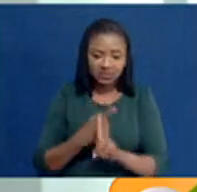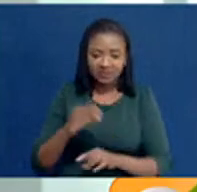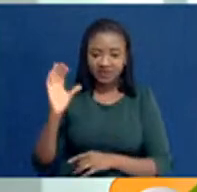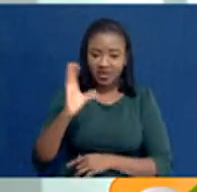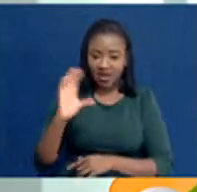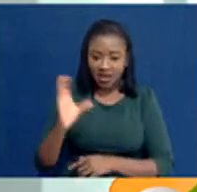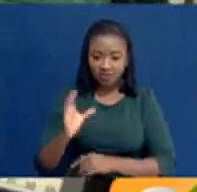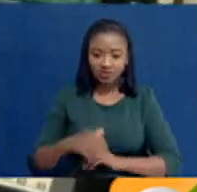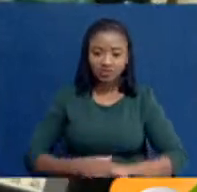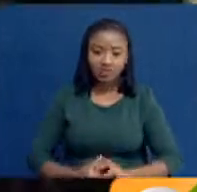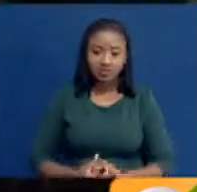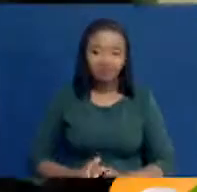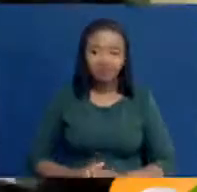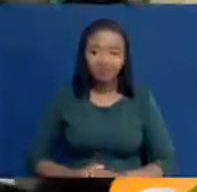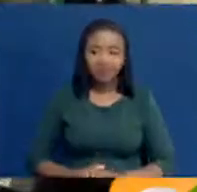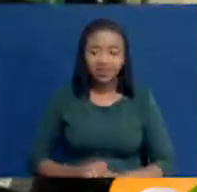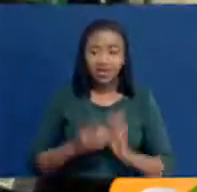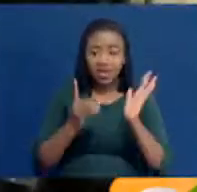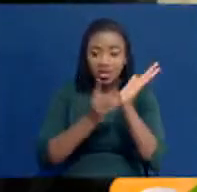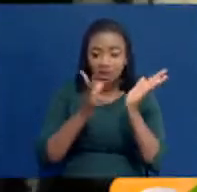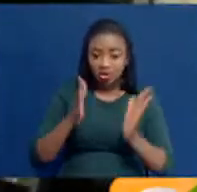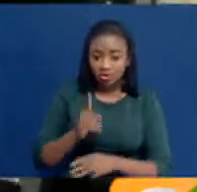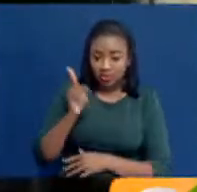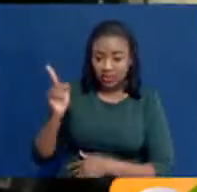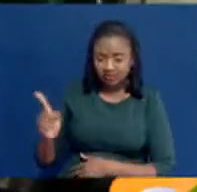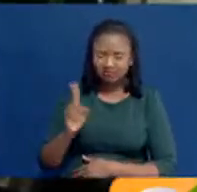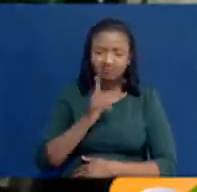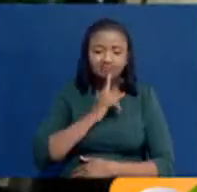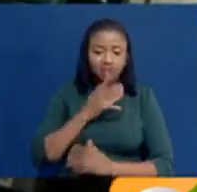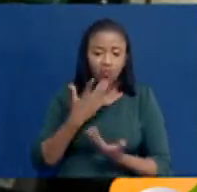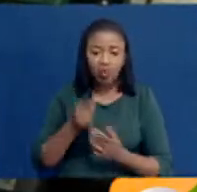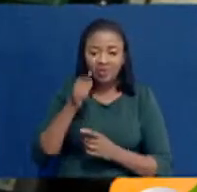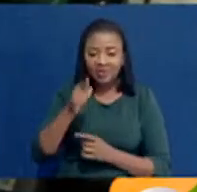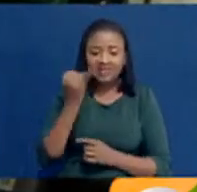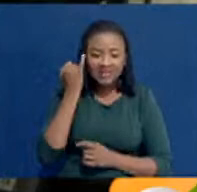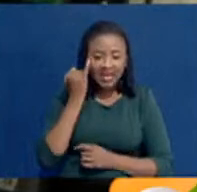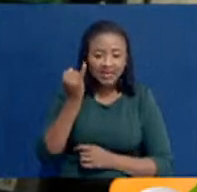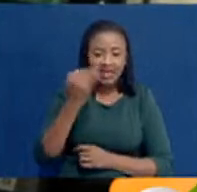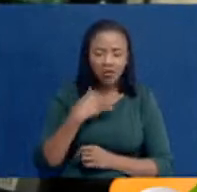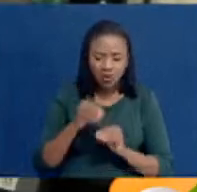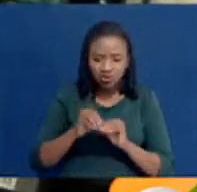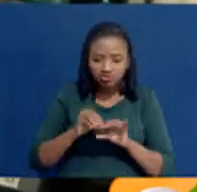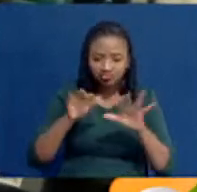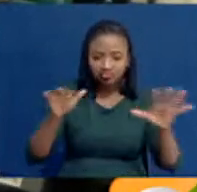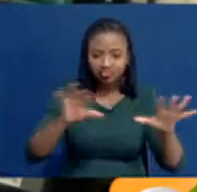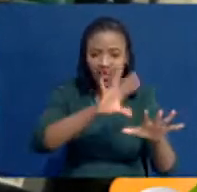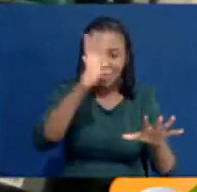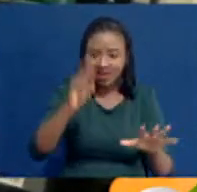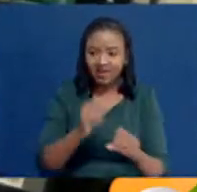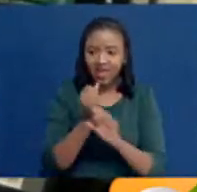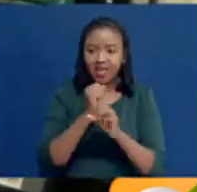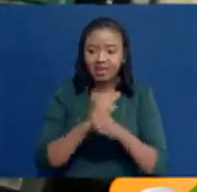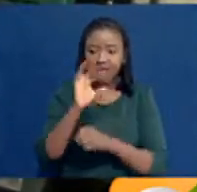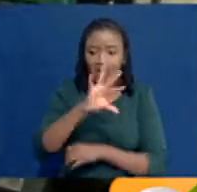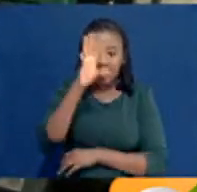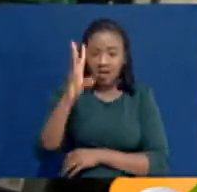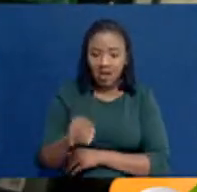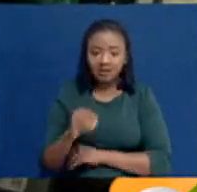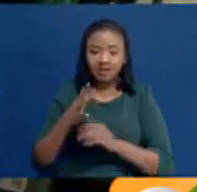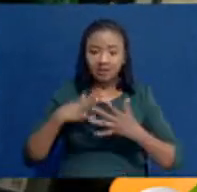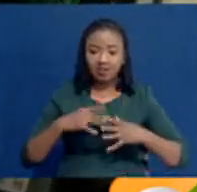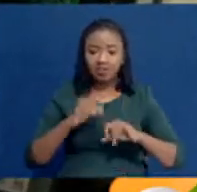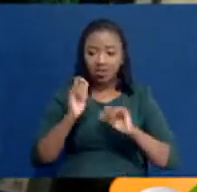it will not be a problem. Dr. Kamau says the vision is to replicate this model across Africa and make the African continent a manufacturer of its